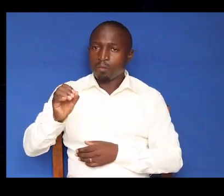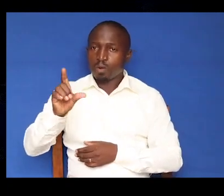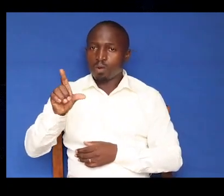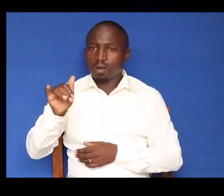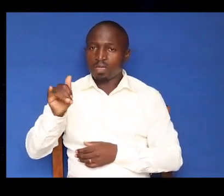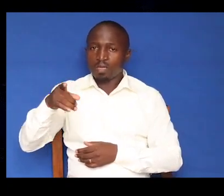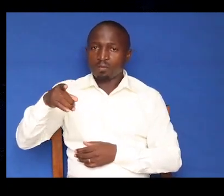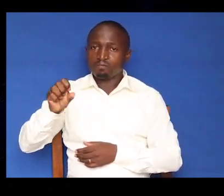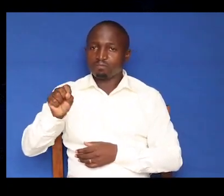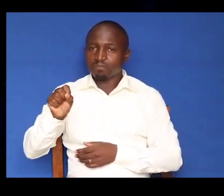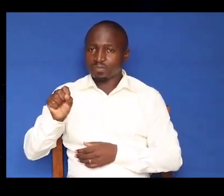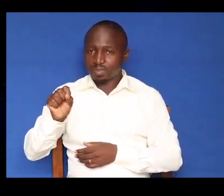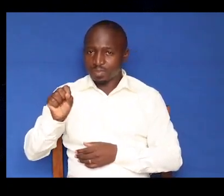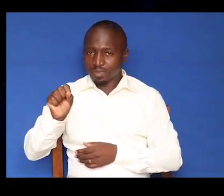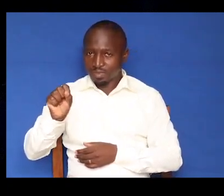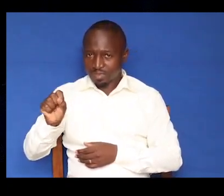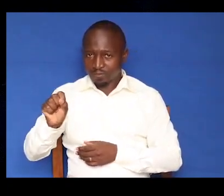We should have little reflection here.